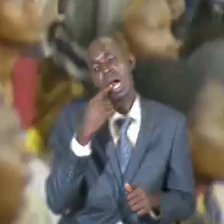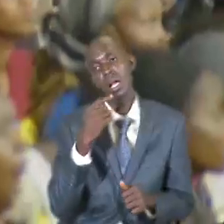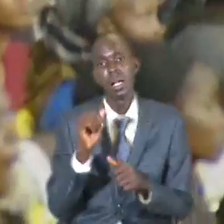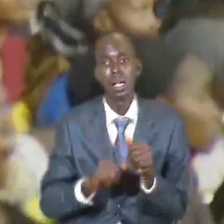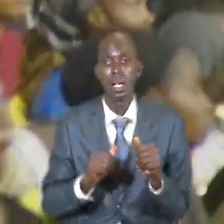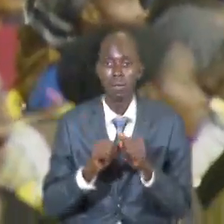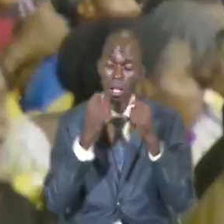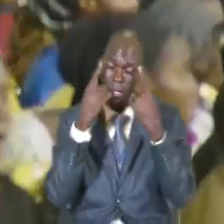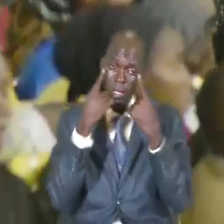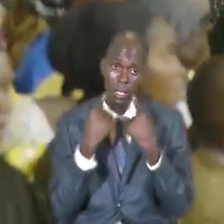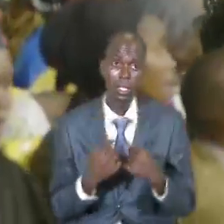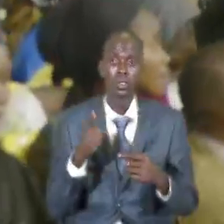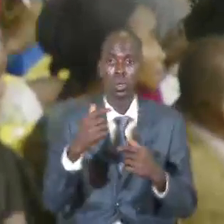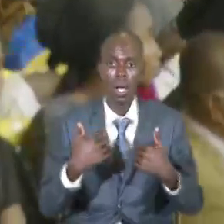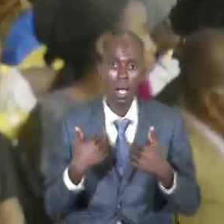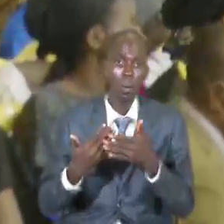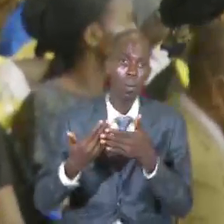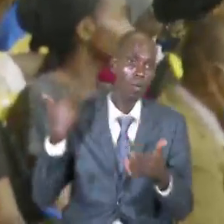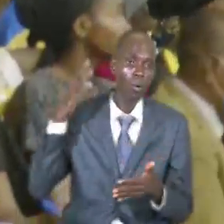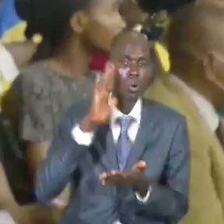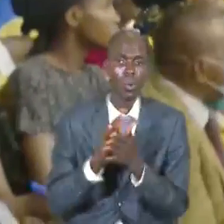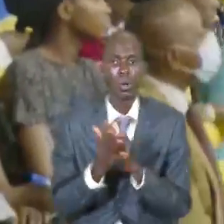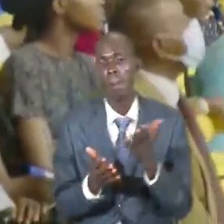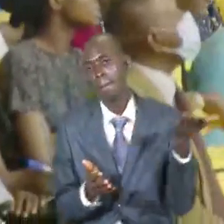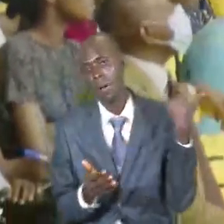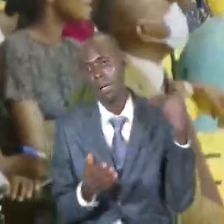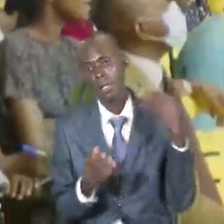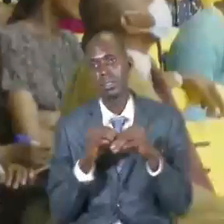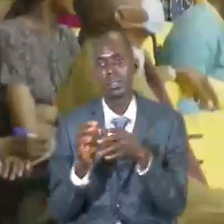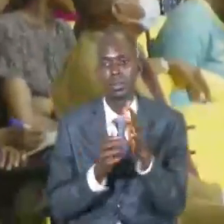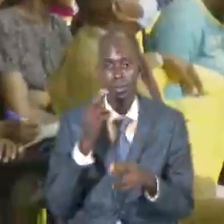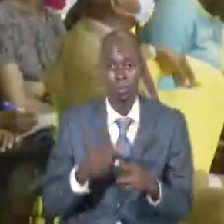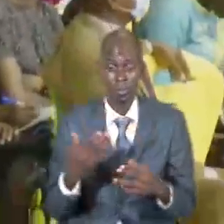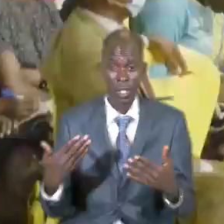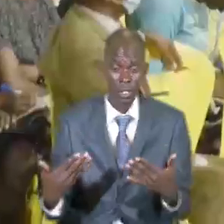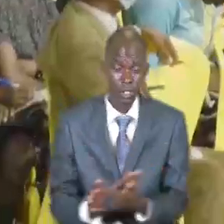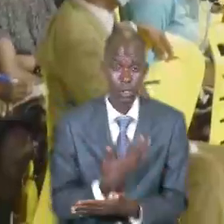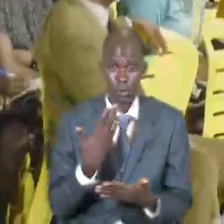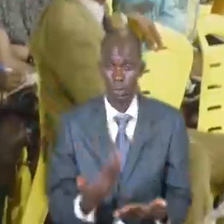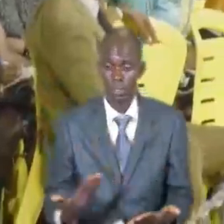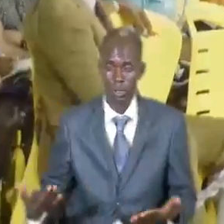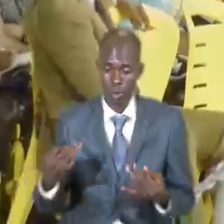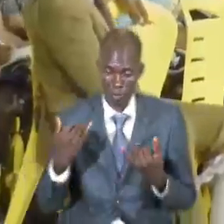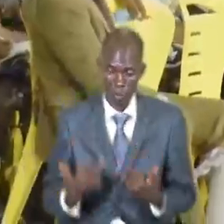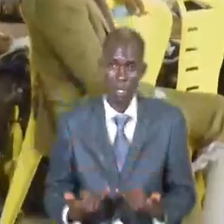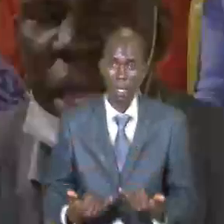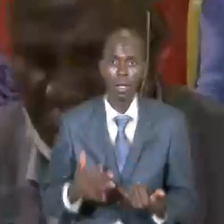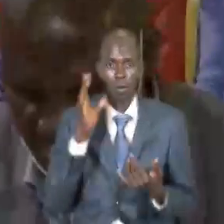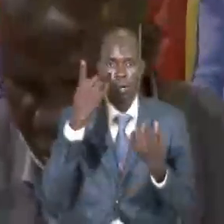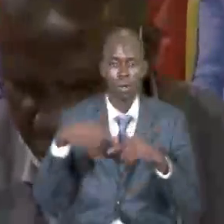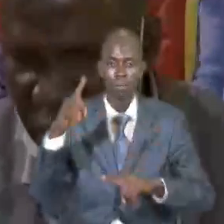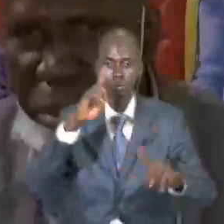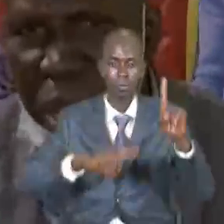become past tense. Present tense is coming. In my life, present tense is